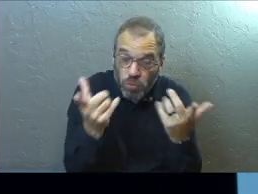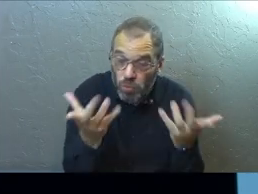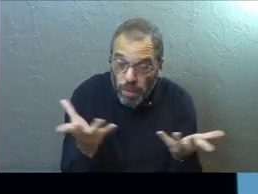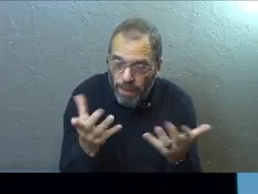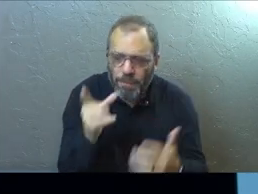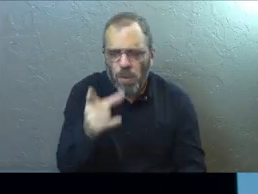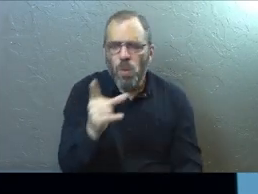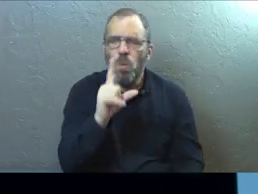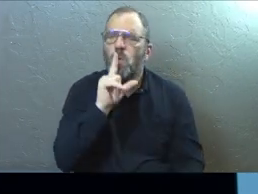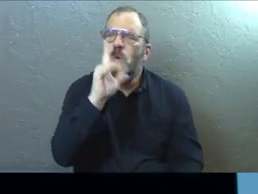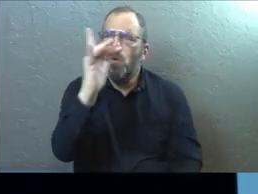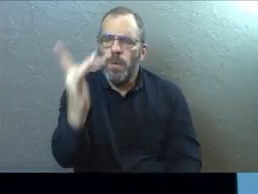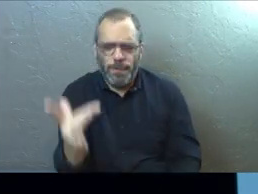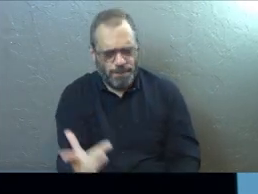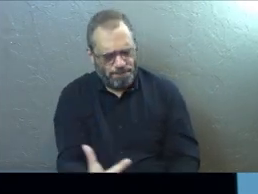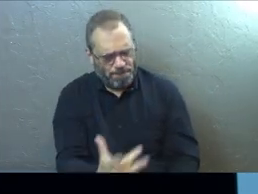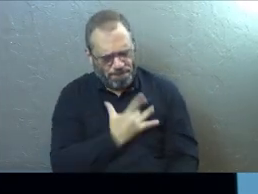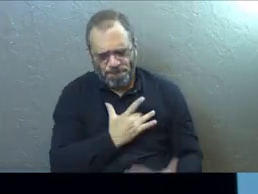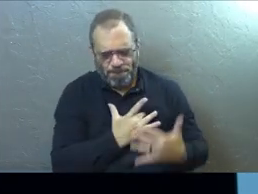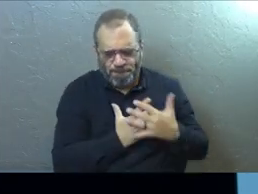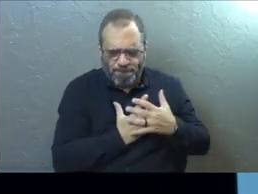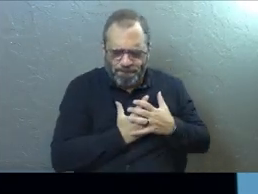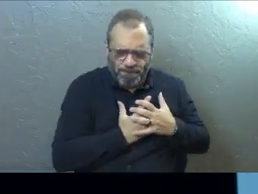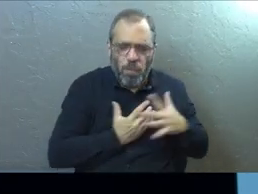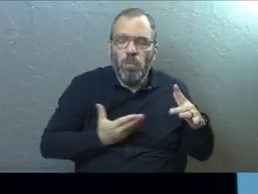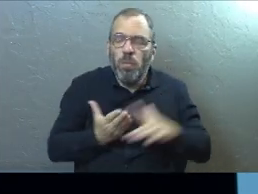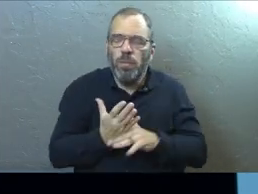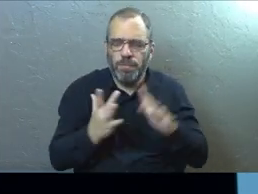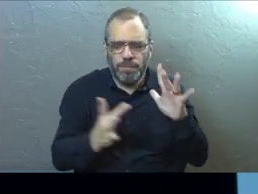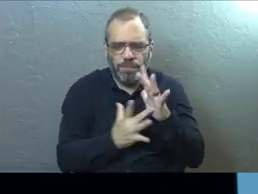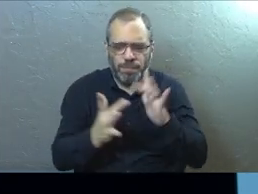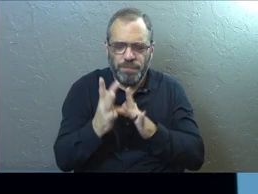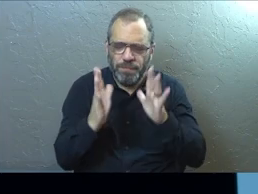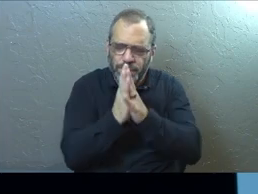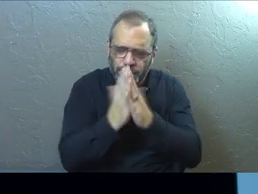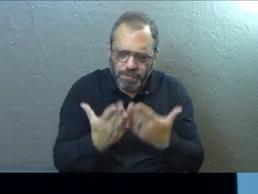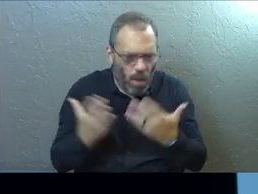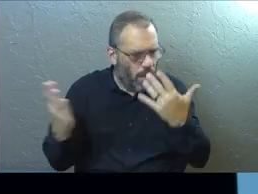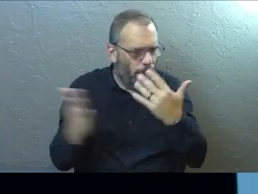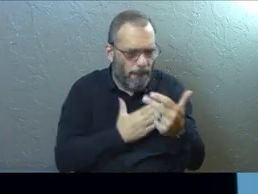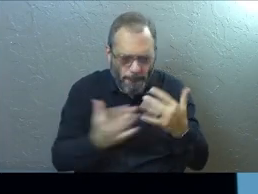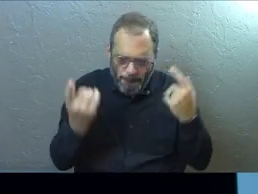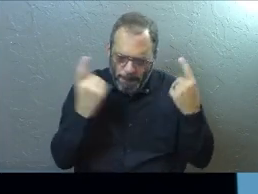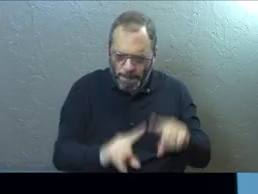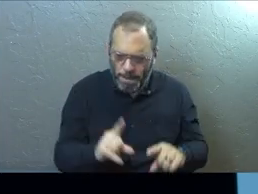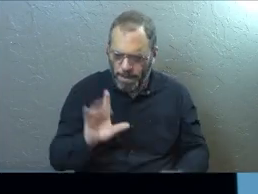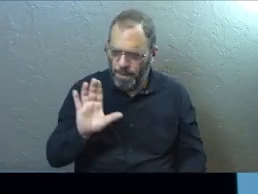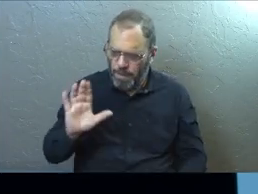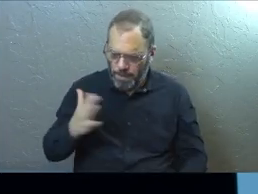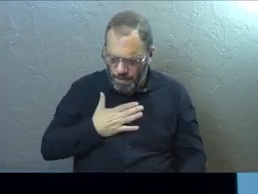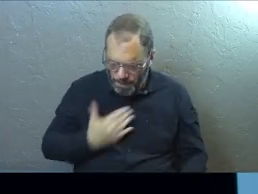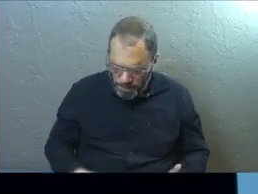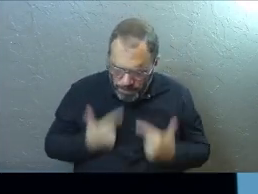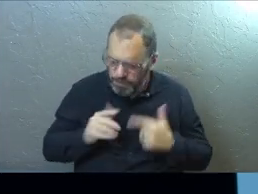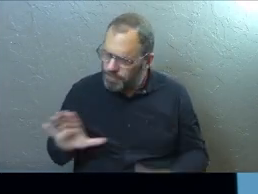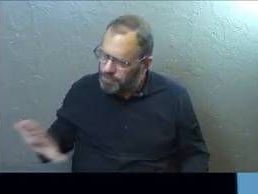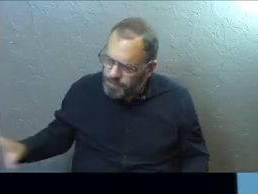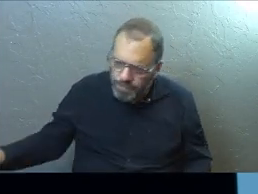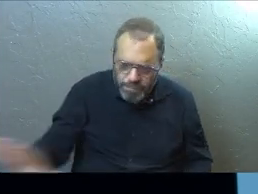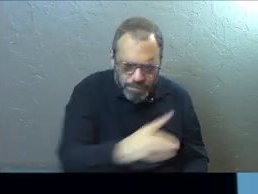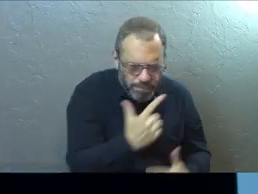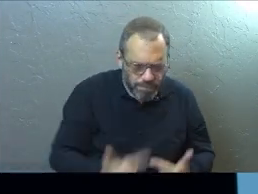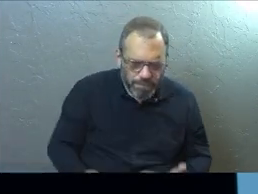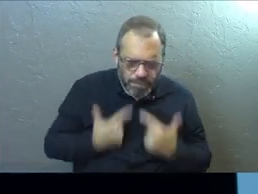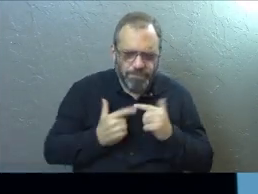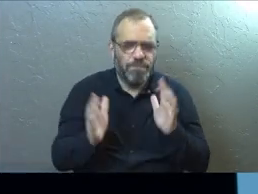that, God, you speak to us through your word. And so, God, whatever it is that's going on in each of our lives, God, I know and I